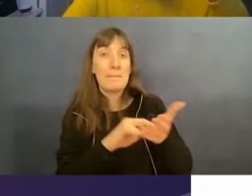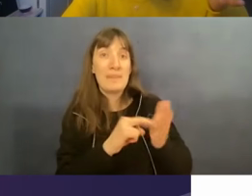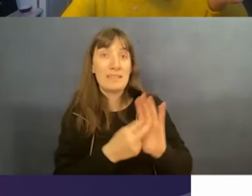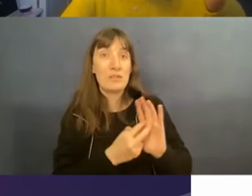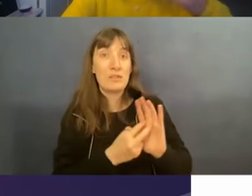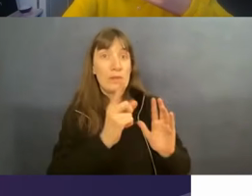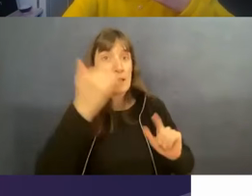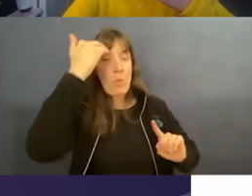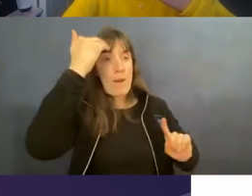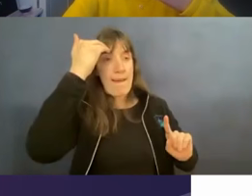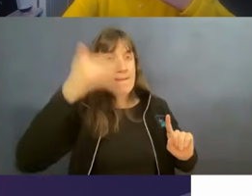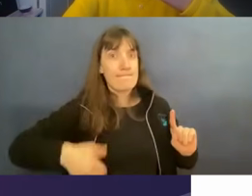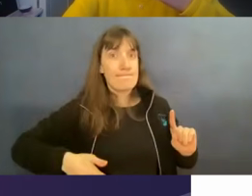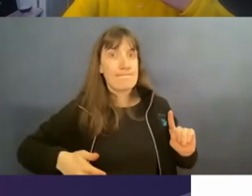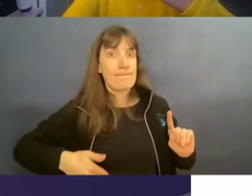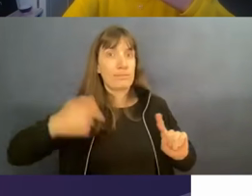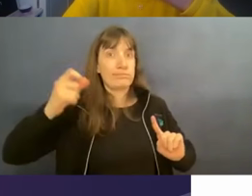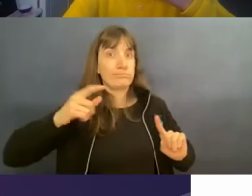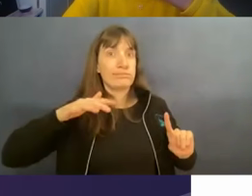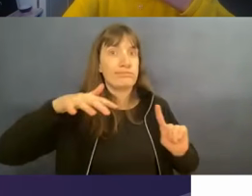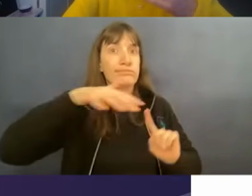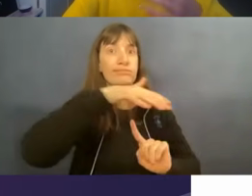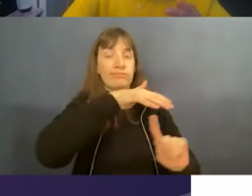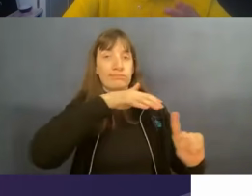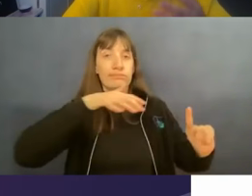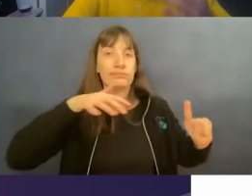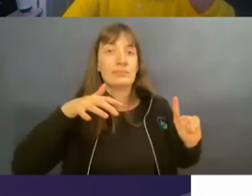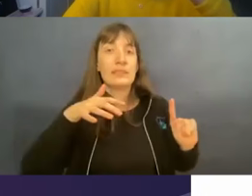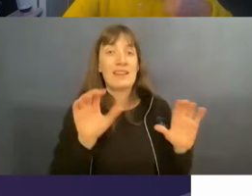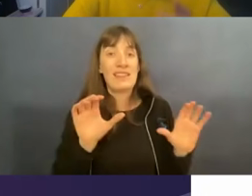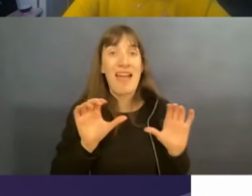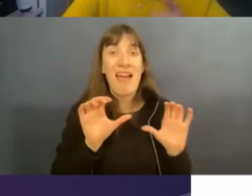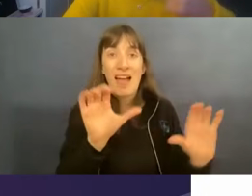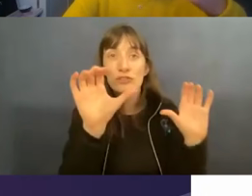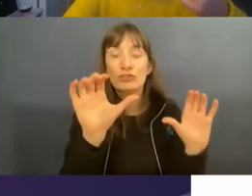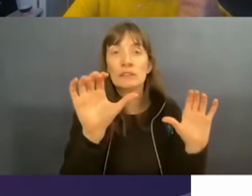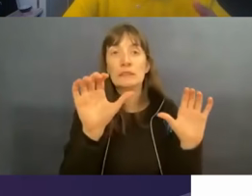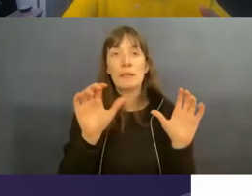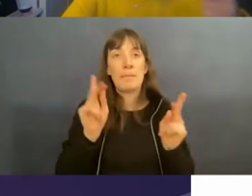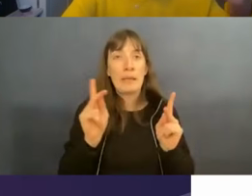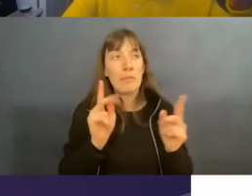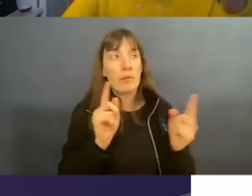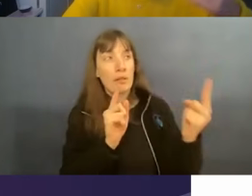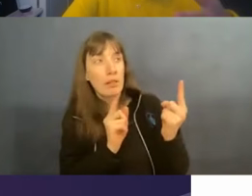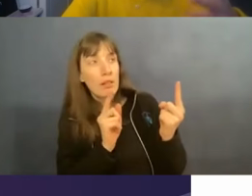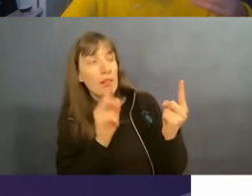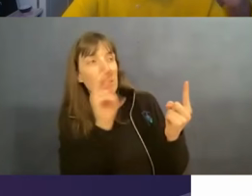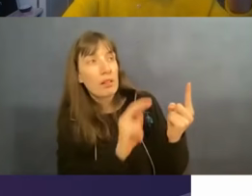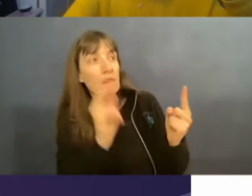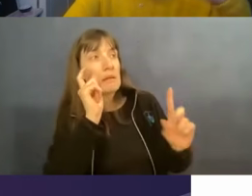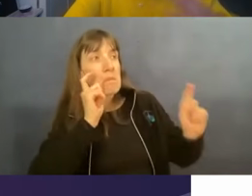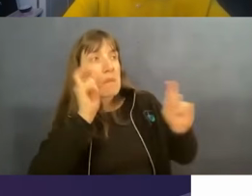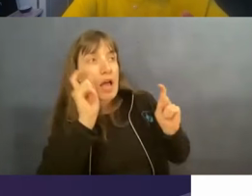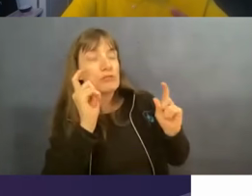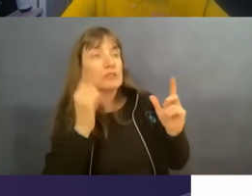and aware of the actions, the mannerisms, the expressions, the